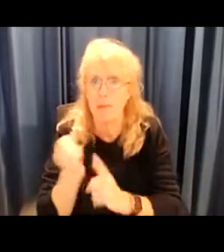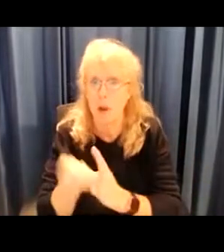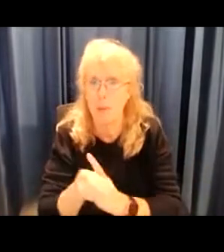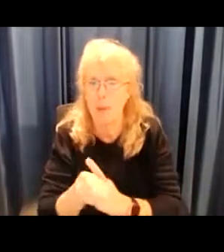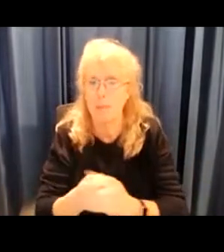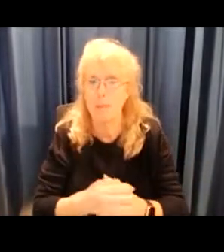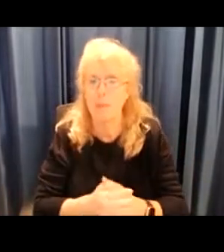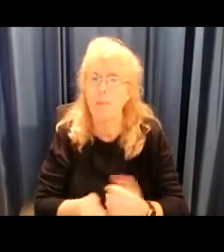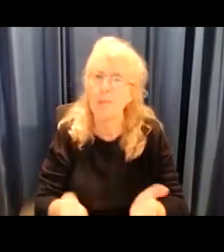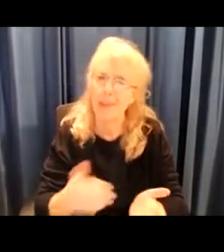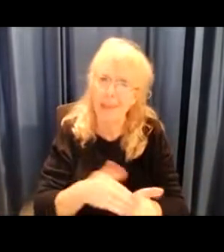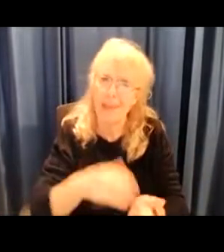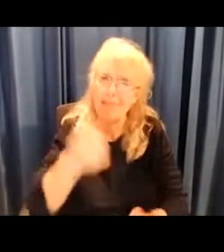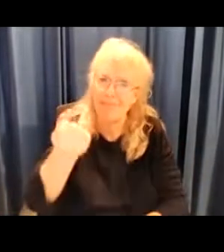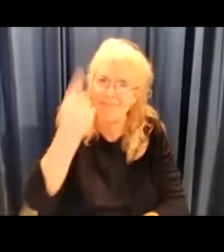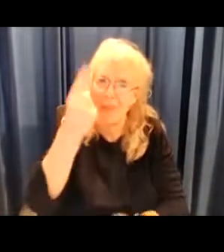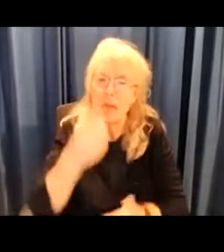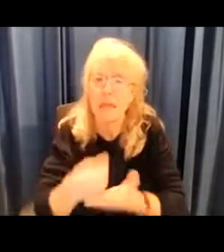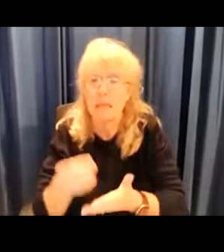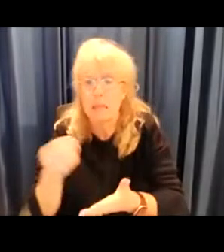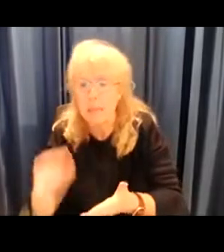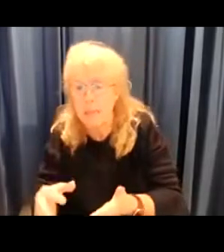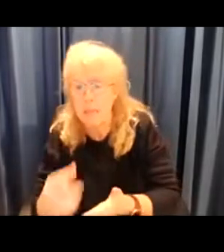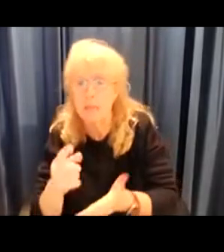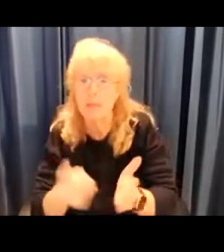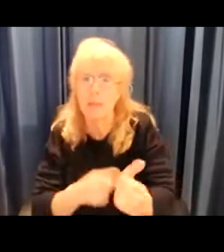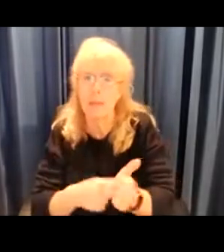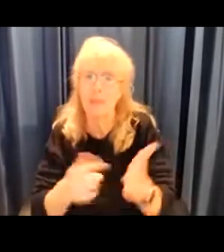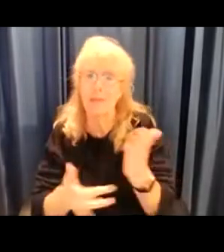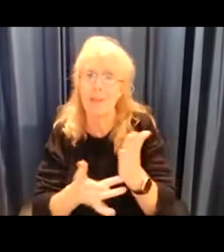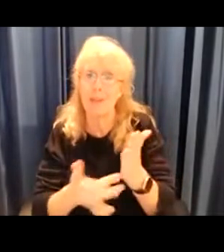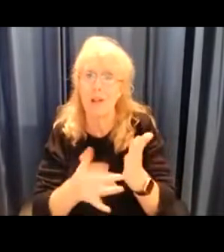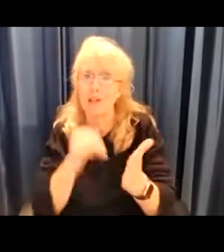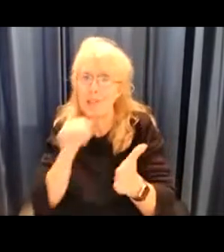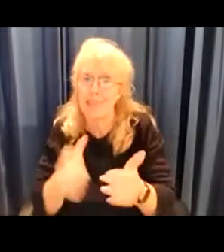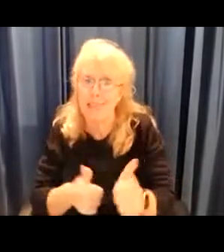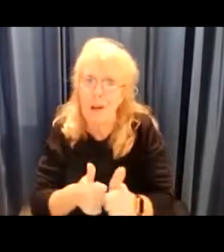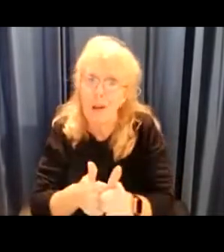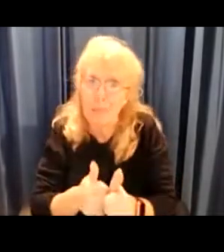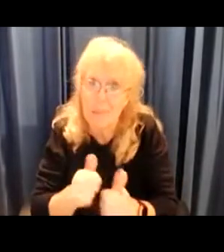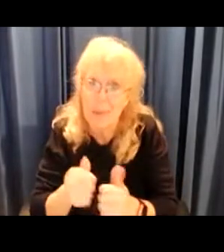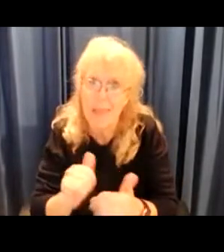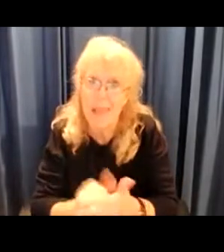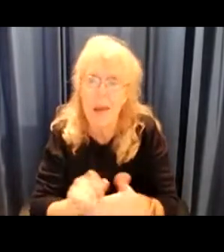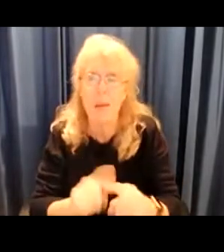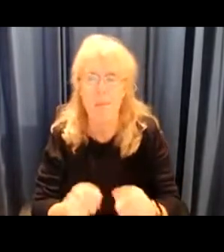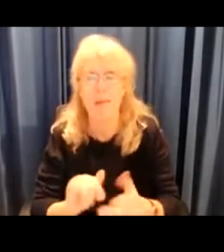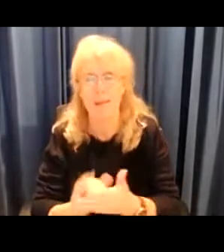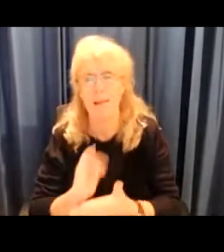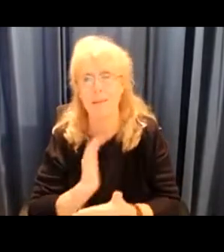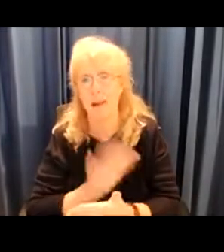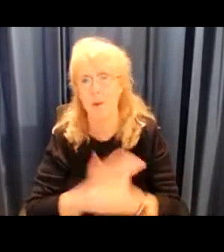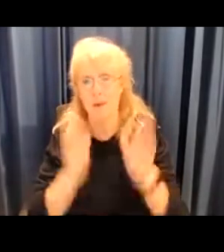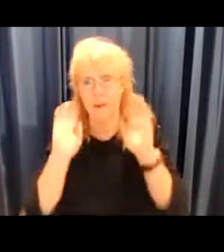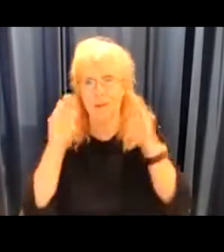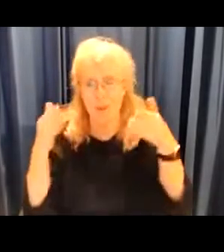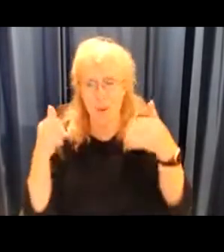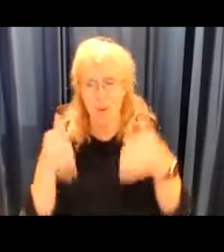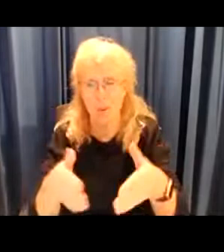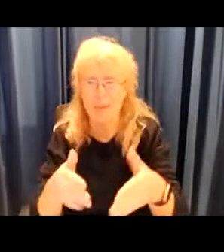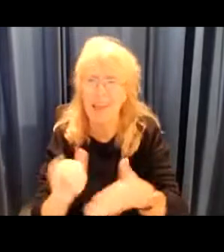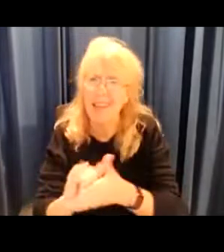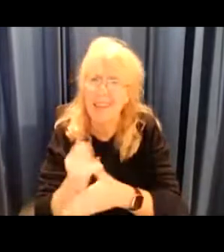and sometimes the technology is not there yet, but that's a focus that we have. So again, those are baby